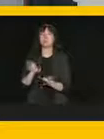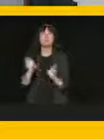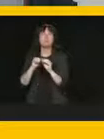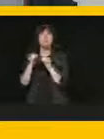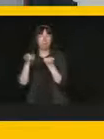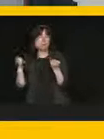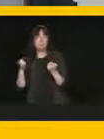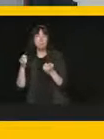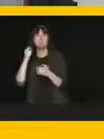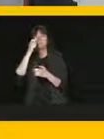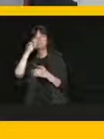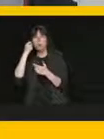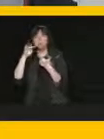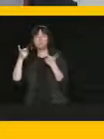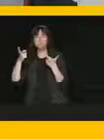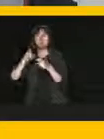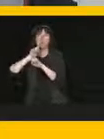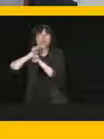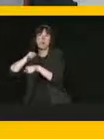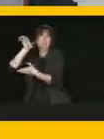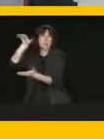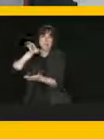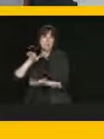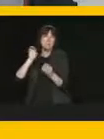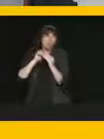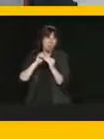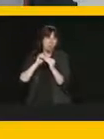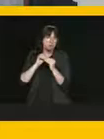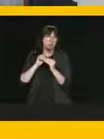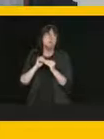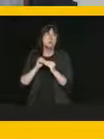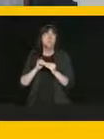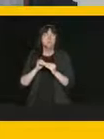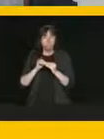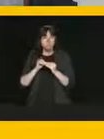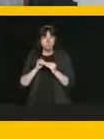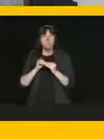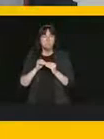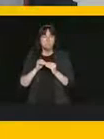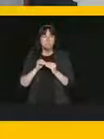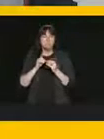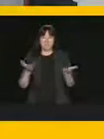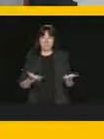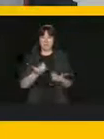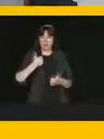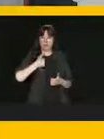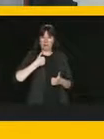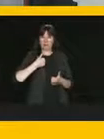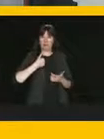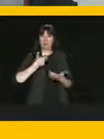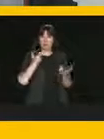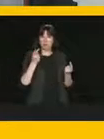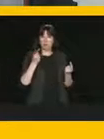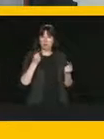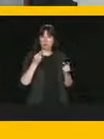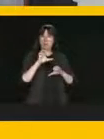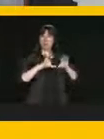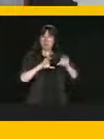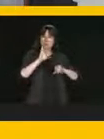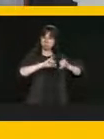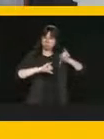ordering more testing equipment. We are also creating the necessary